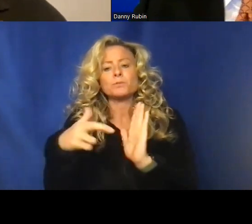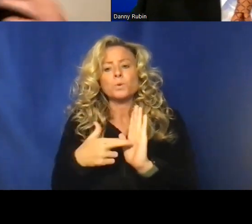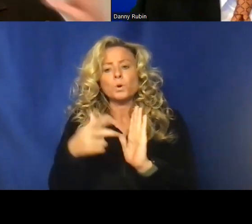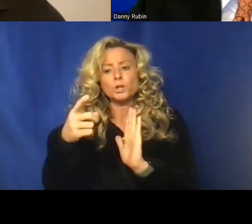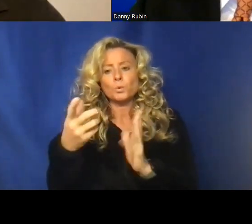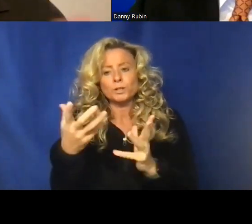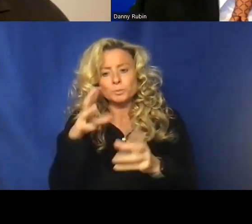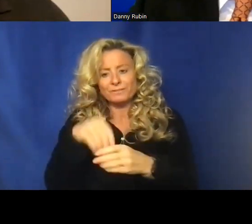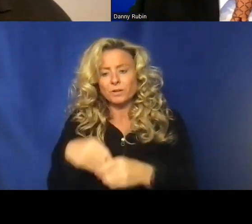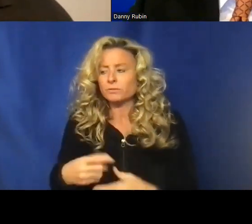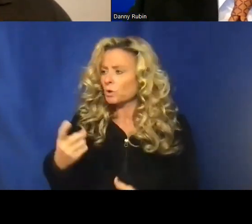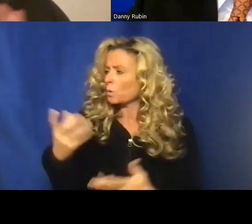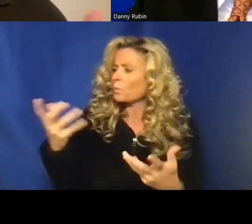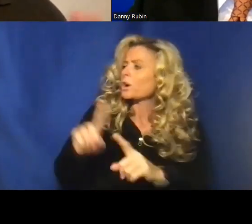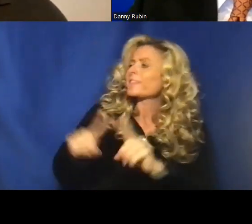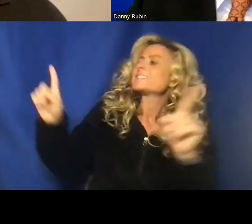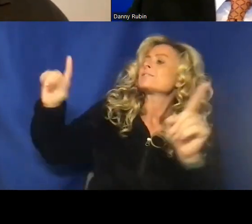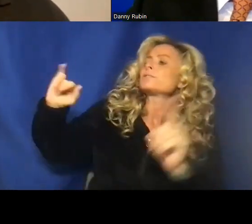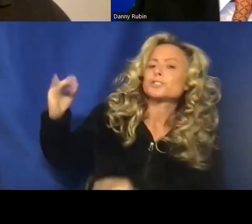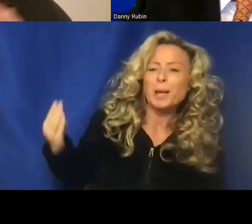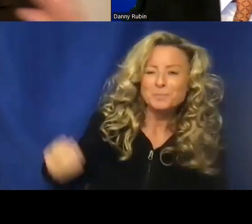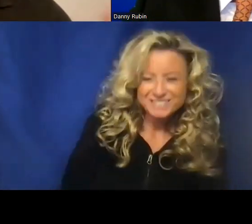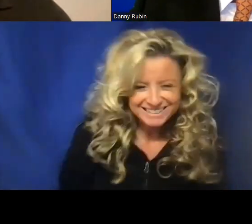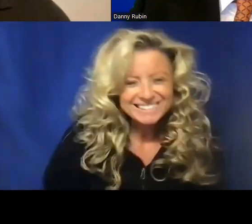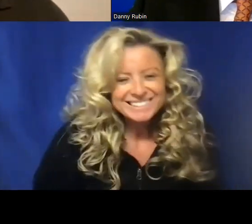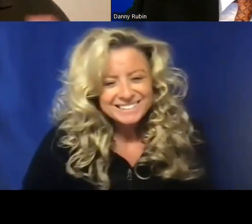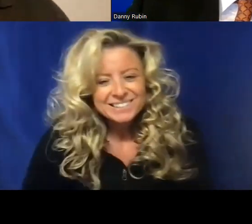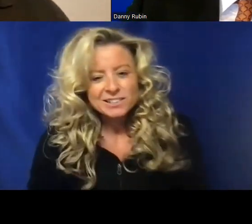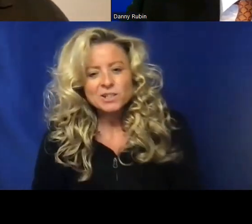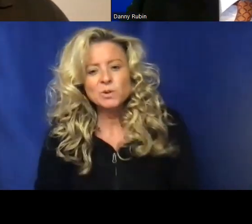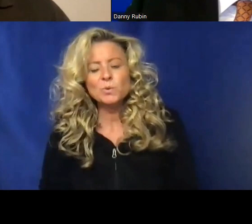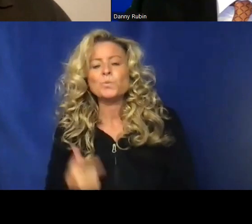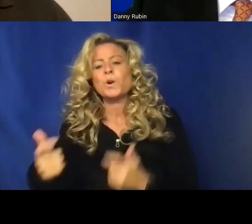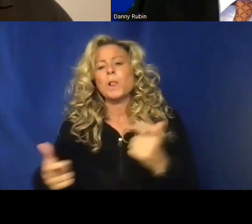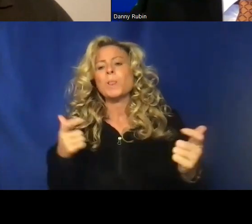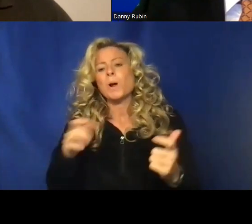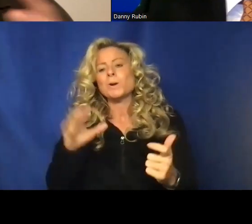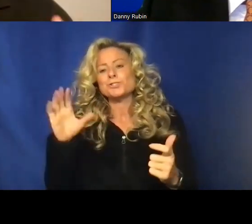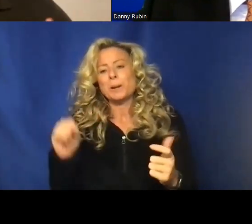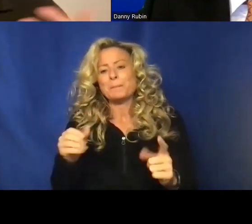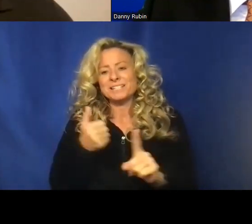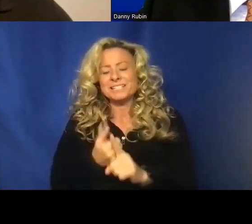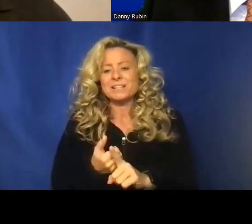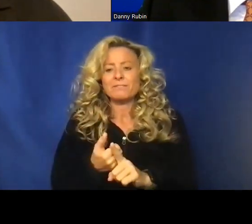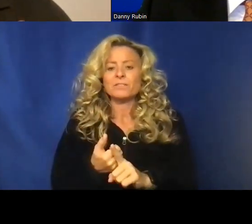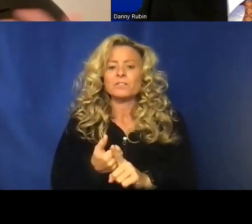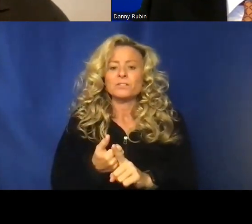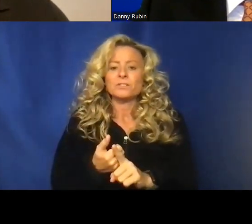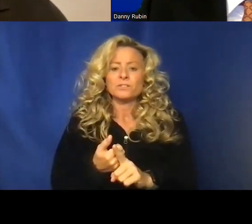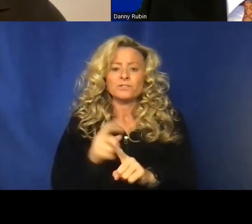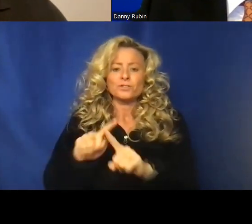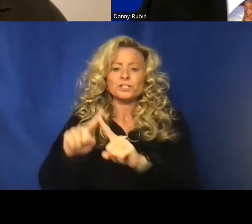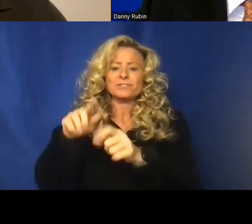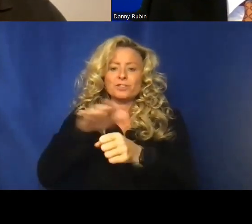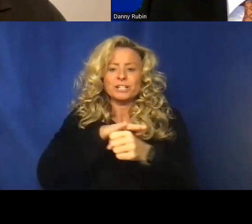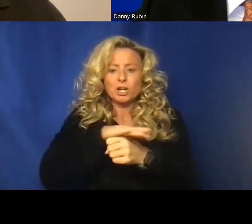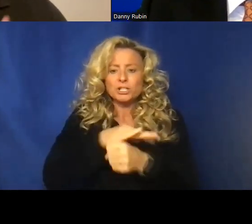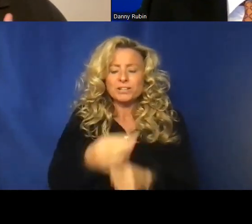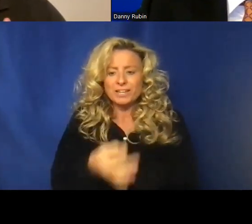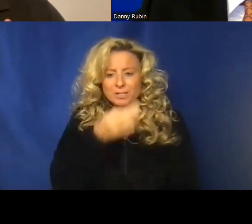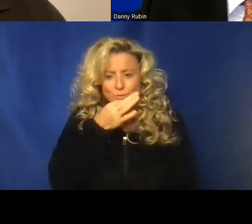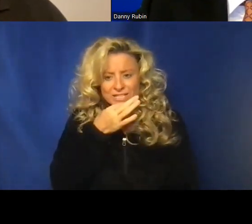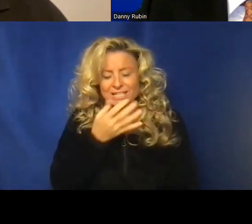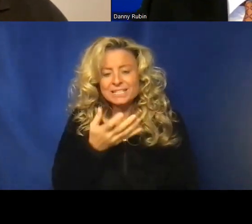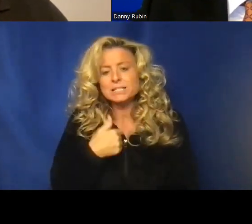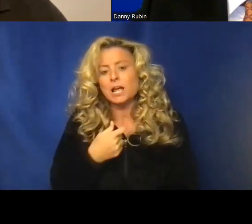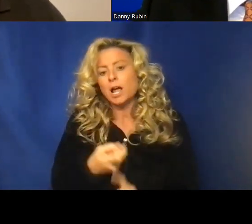What are the different jobs? Exactly. So we're a pretty large company in terms of the different areas of expertise. So I